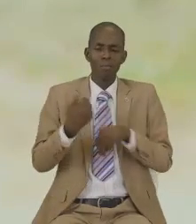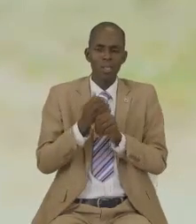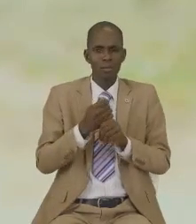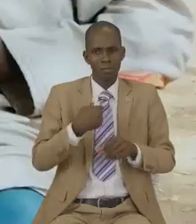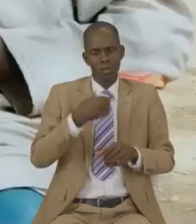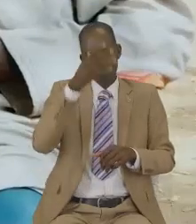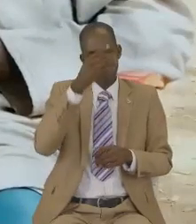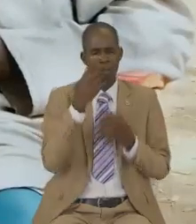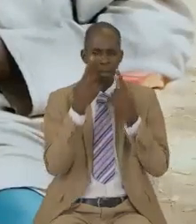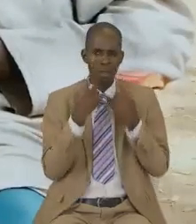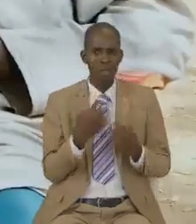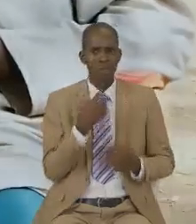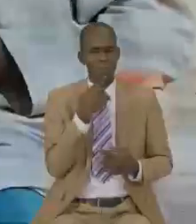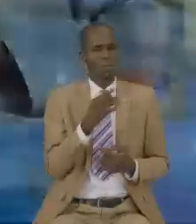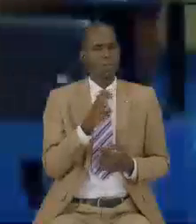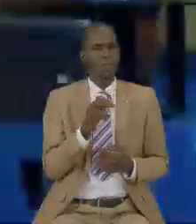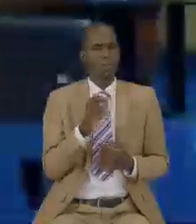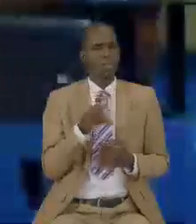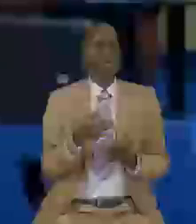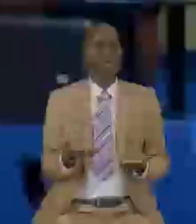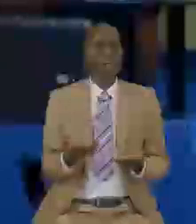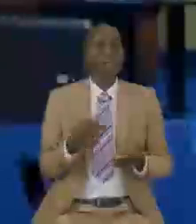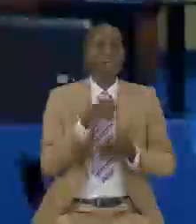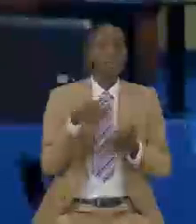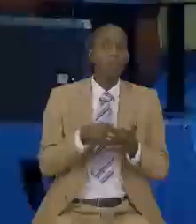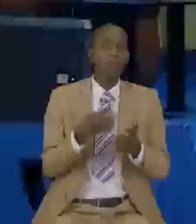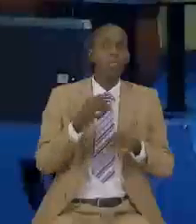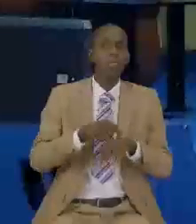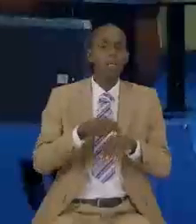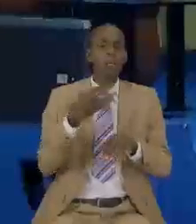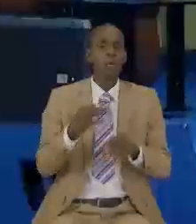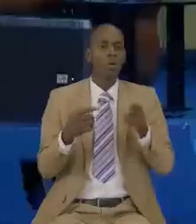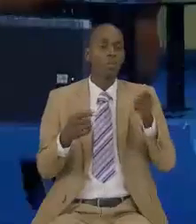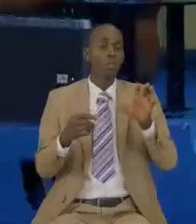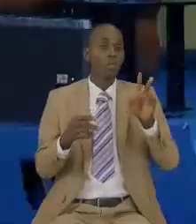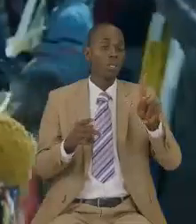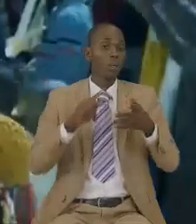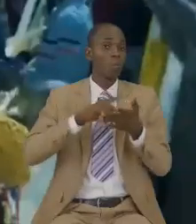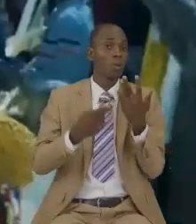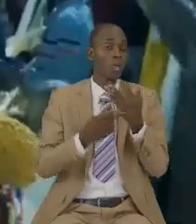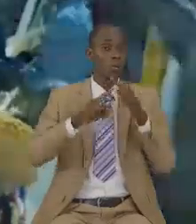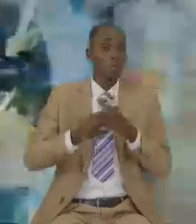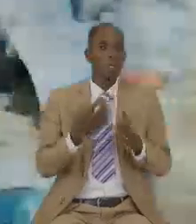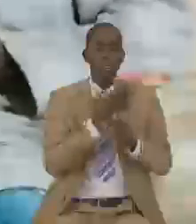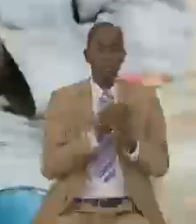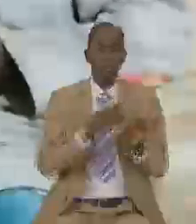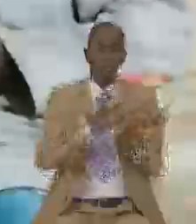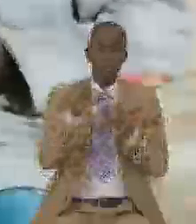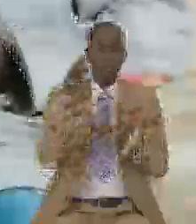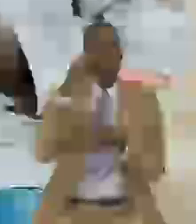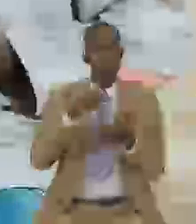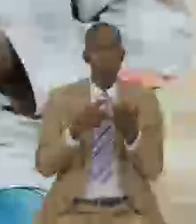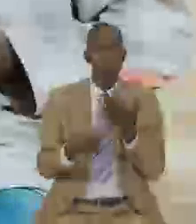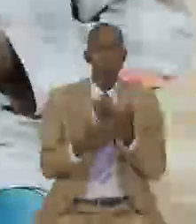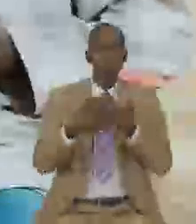then, thank God, when the GCK Mina eventually came and we attended it,